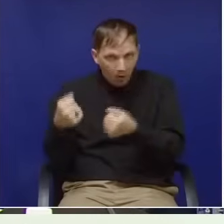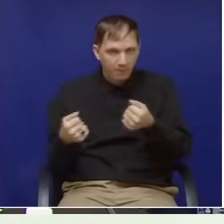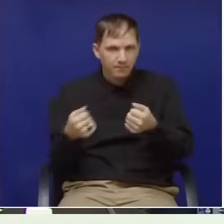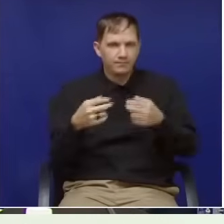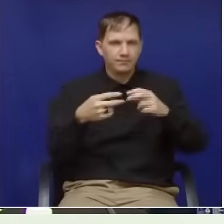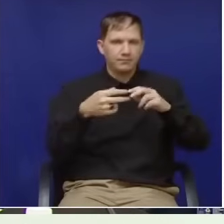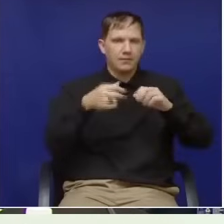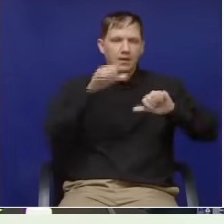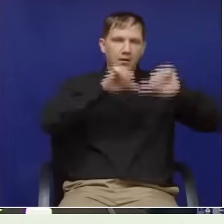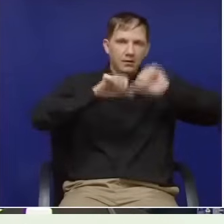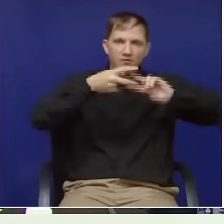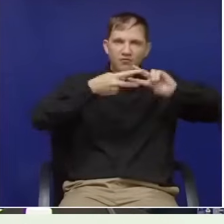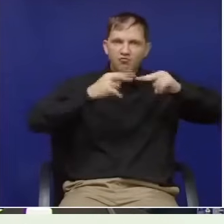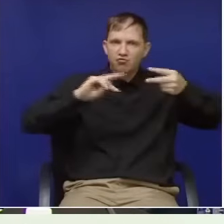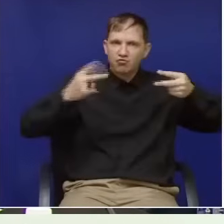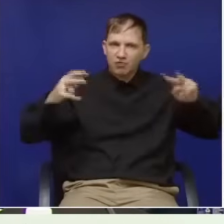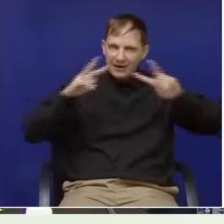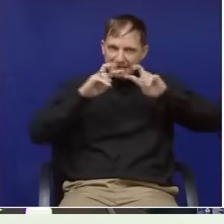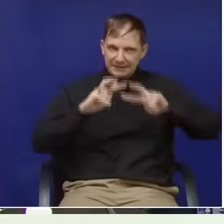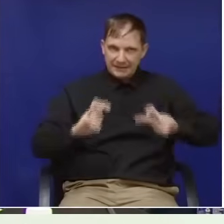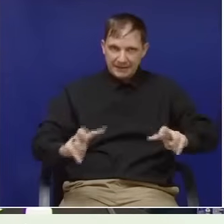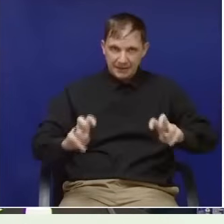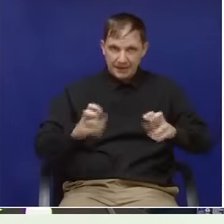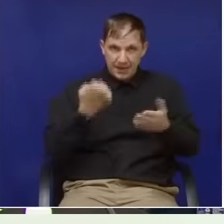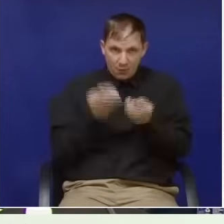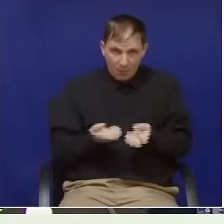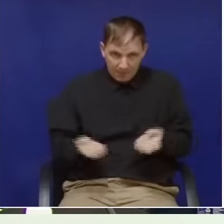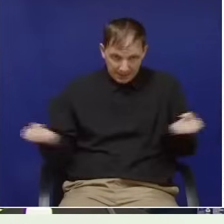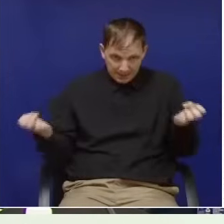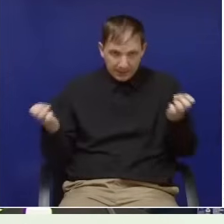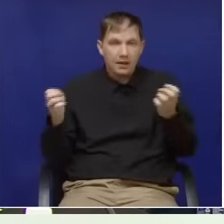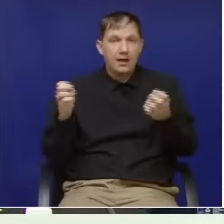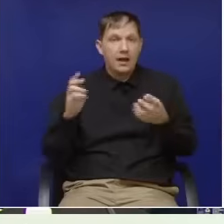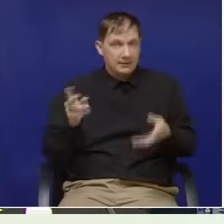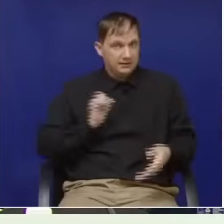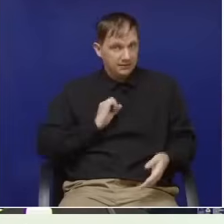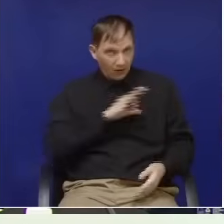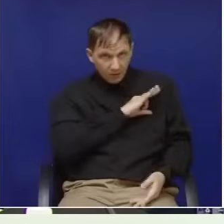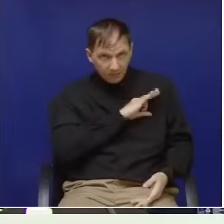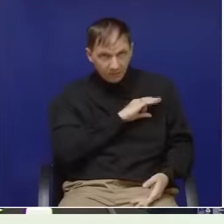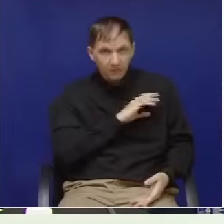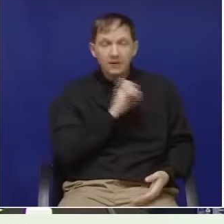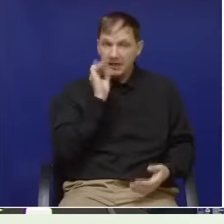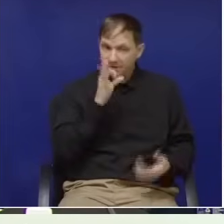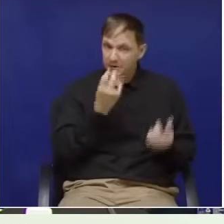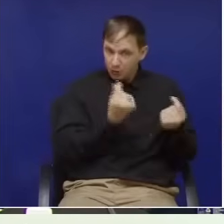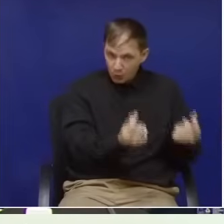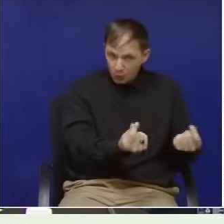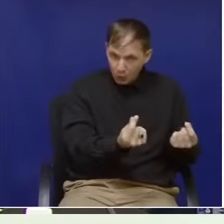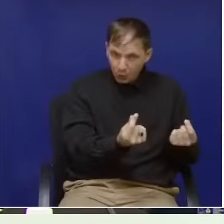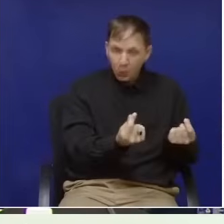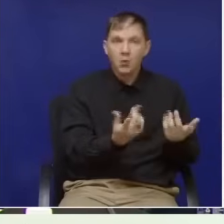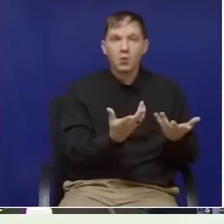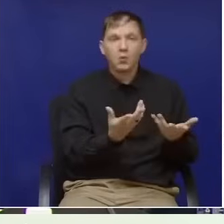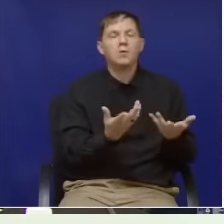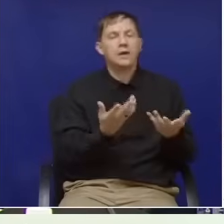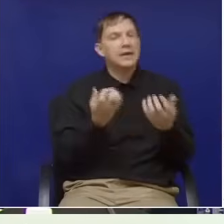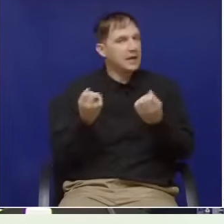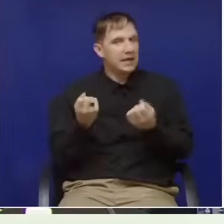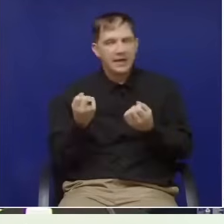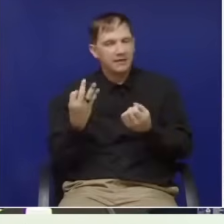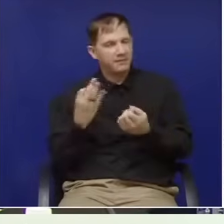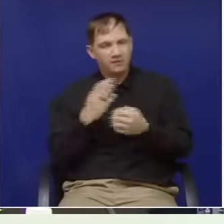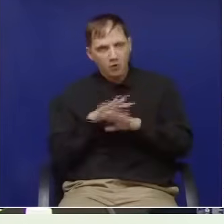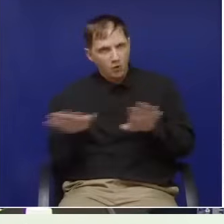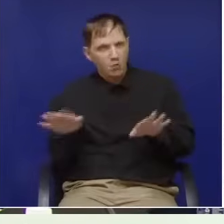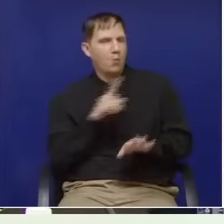and personnel. If not, why not? And if so, what were the findings in each case? Thank you.